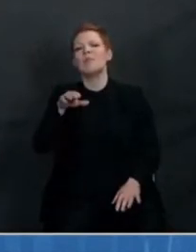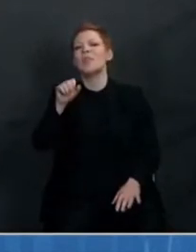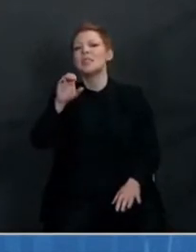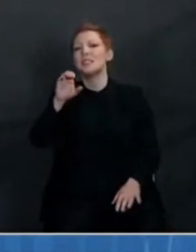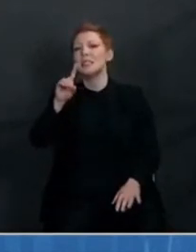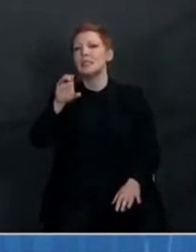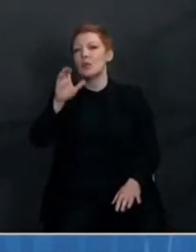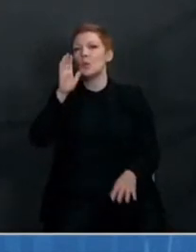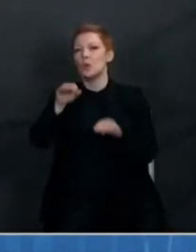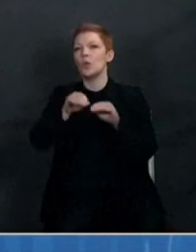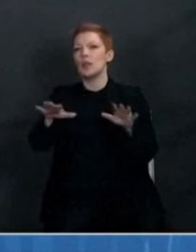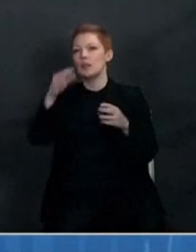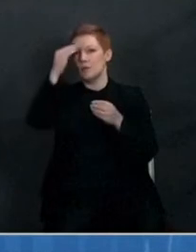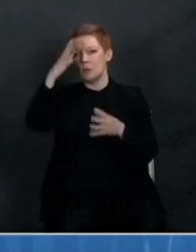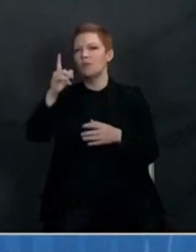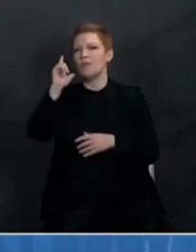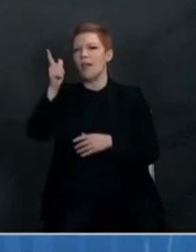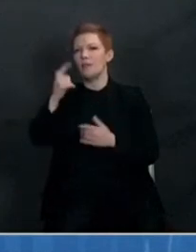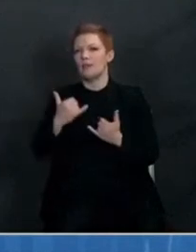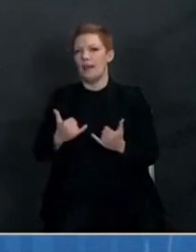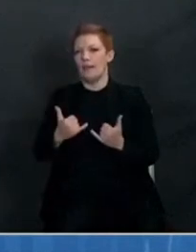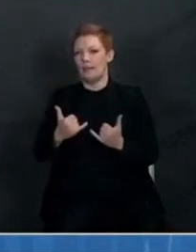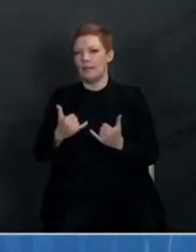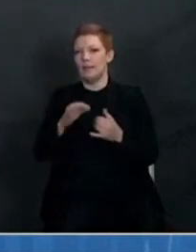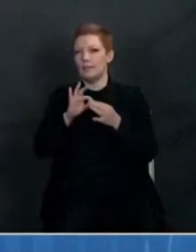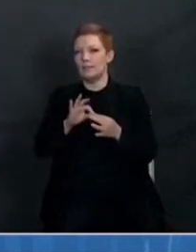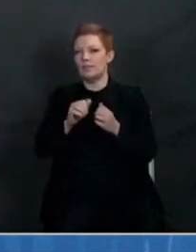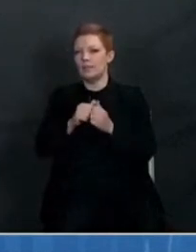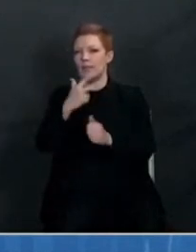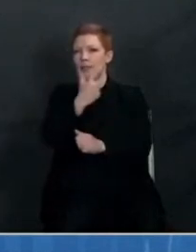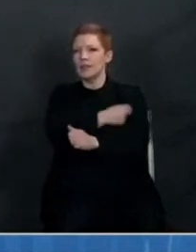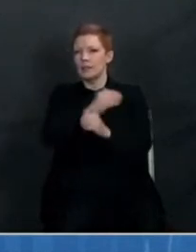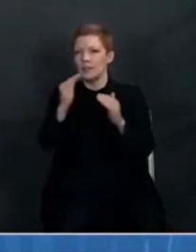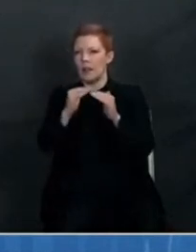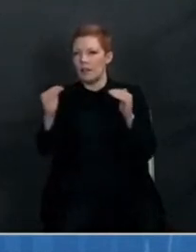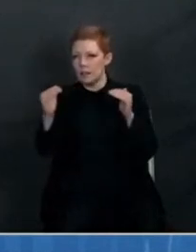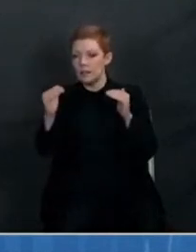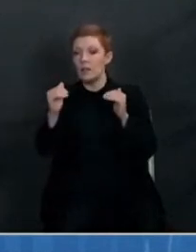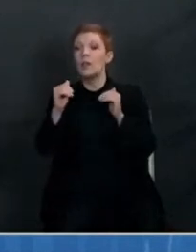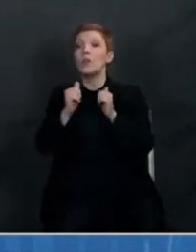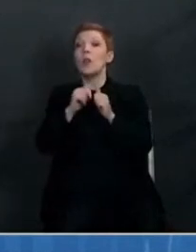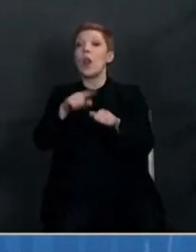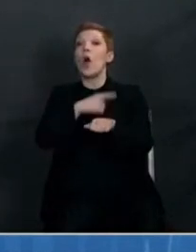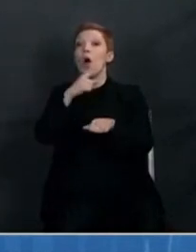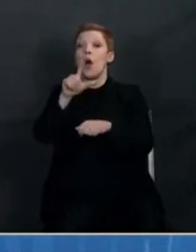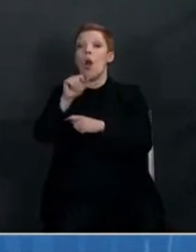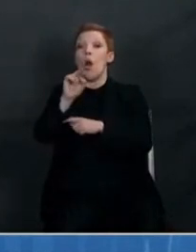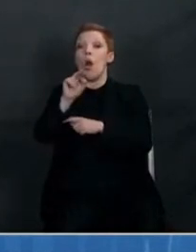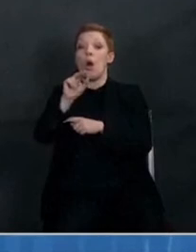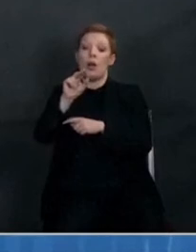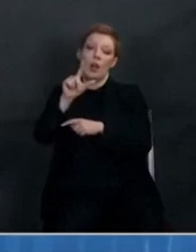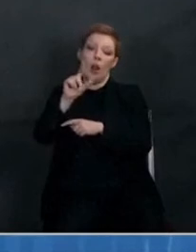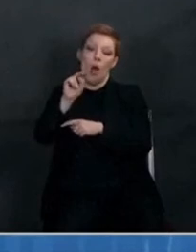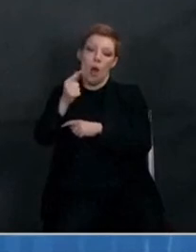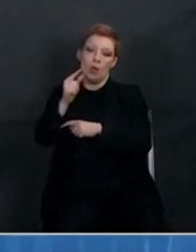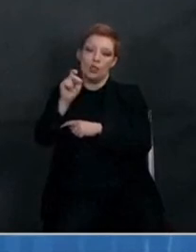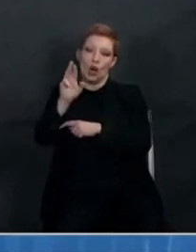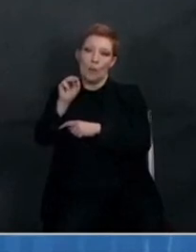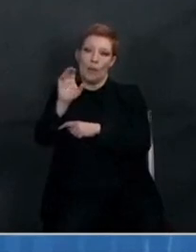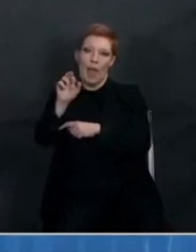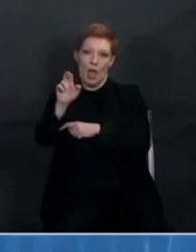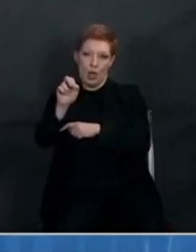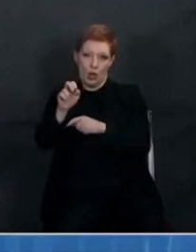today, I believe, about vaccination levels in long-term care facilities. I'm not going to front run that other than